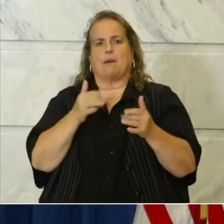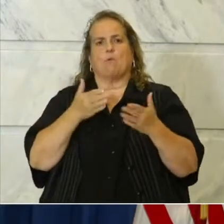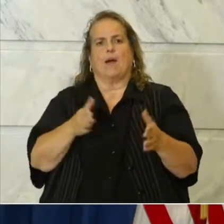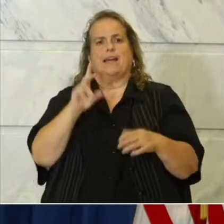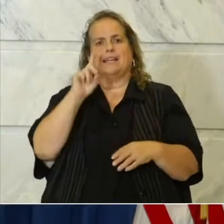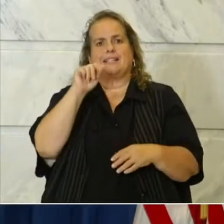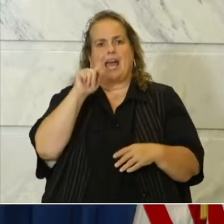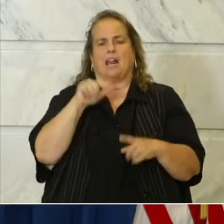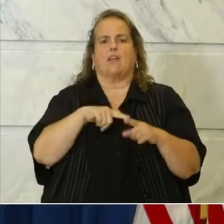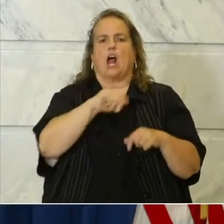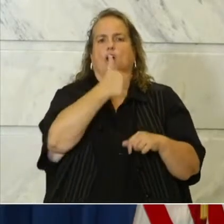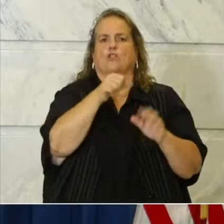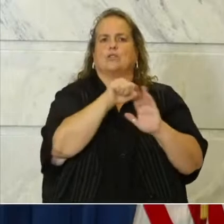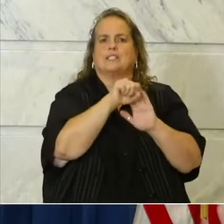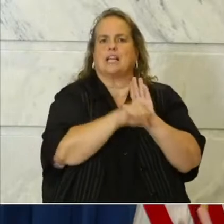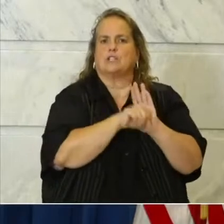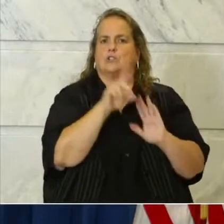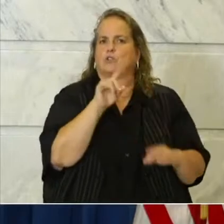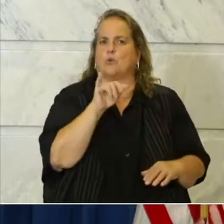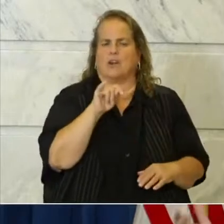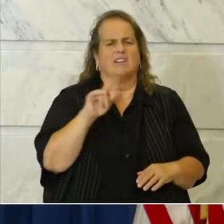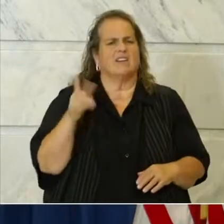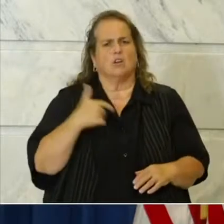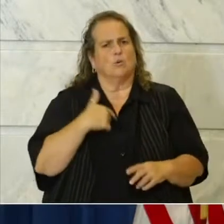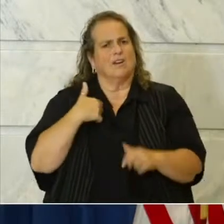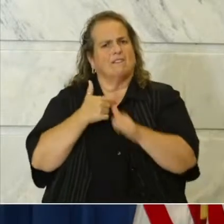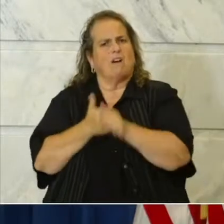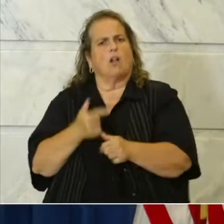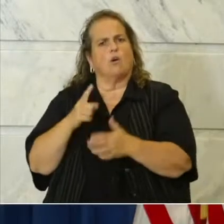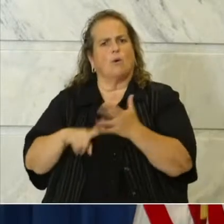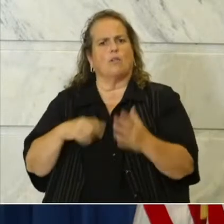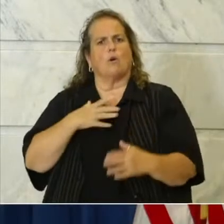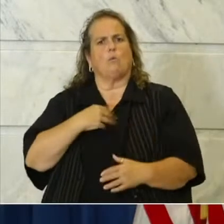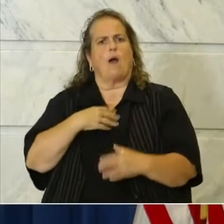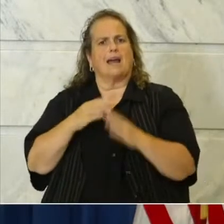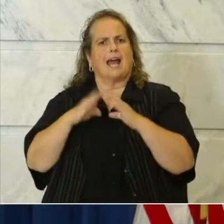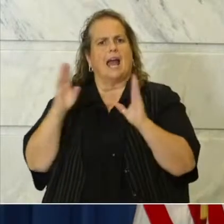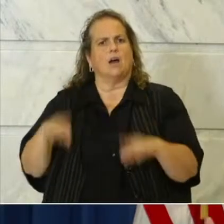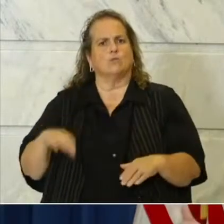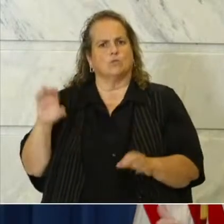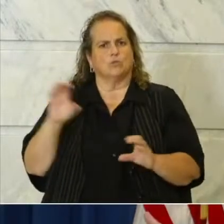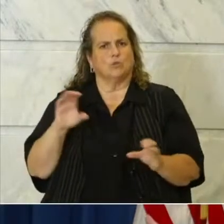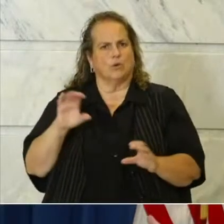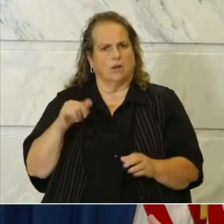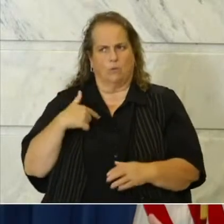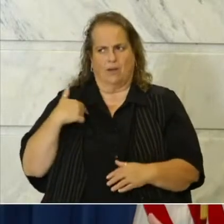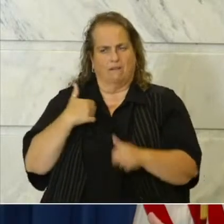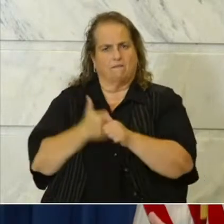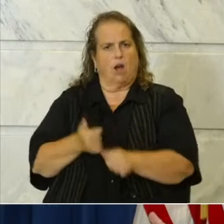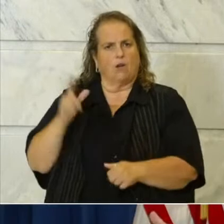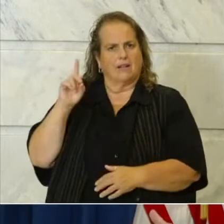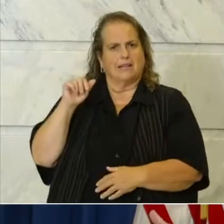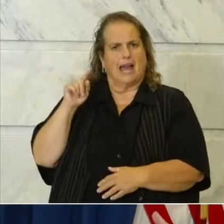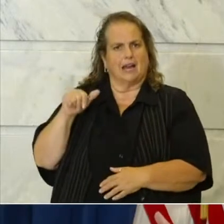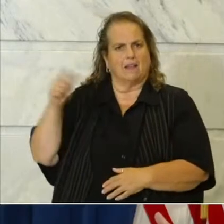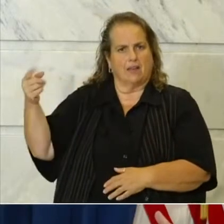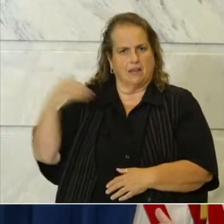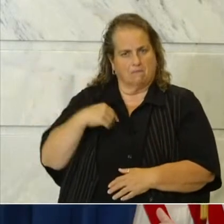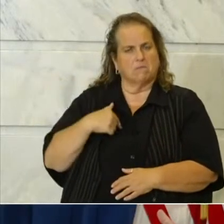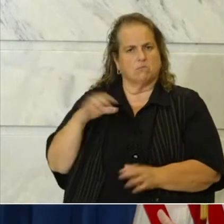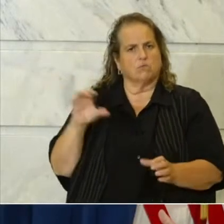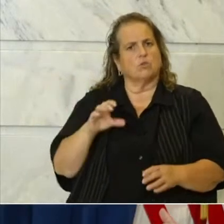the way the White House asked us to, and if they have concerns with that, they can take that up with the federal administration. But I hope they know about the